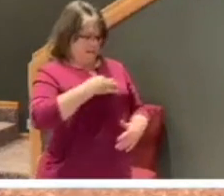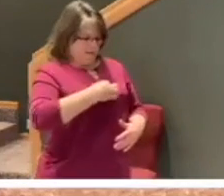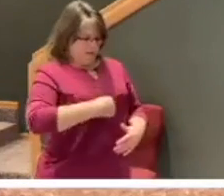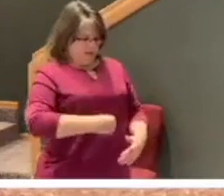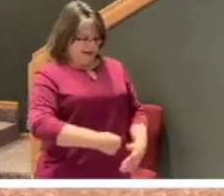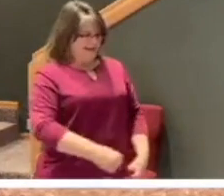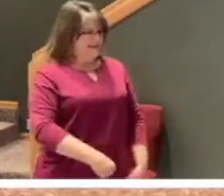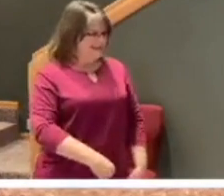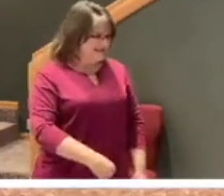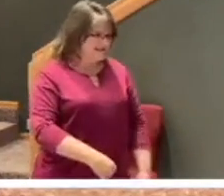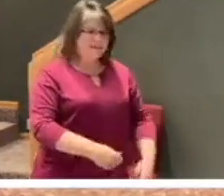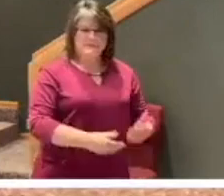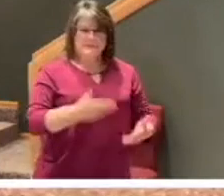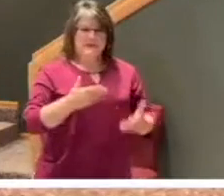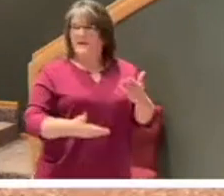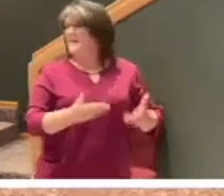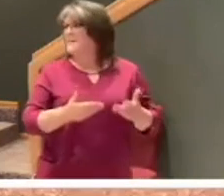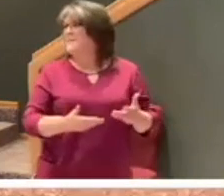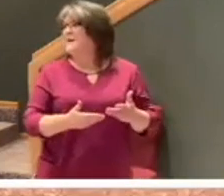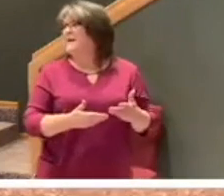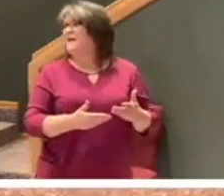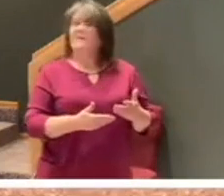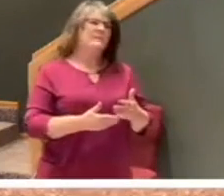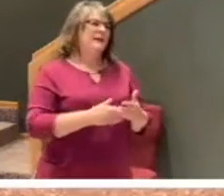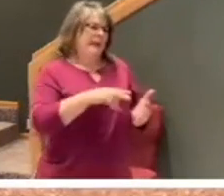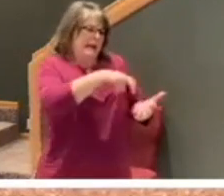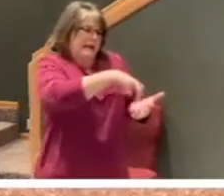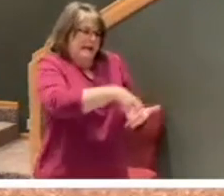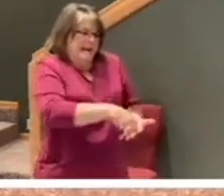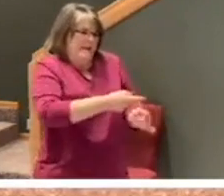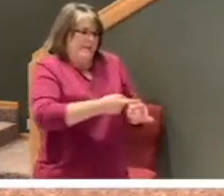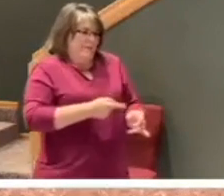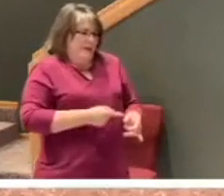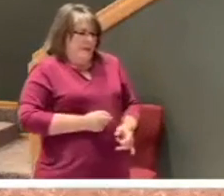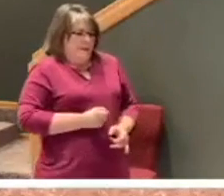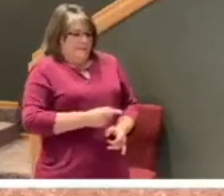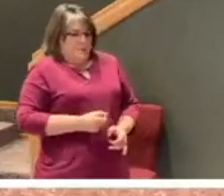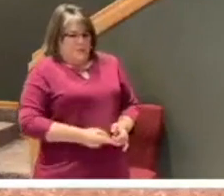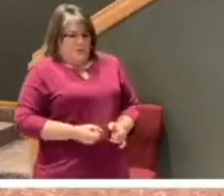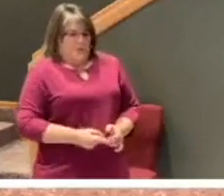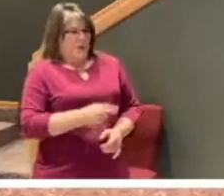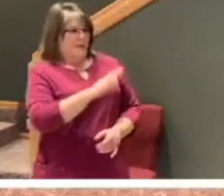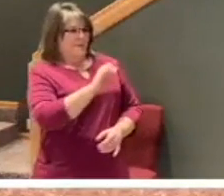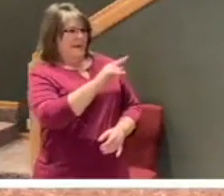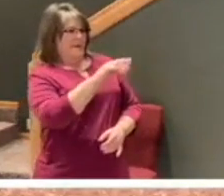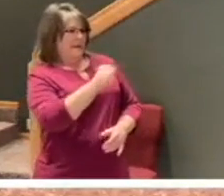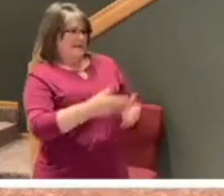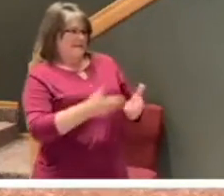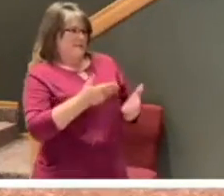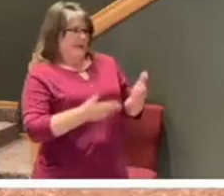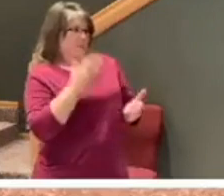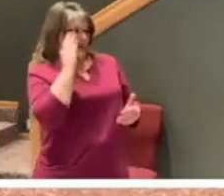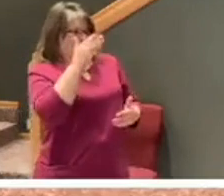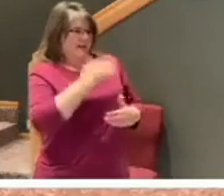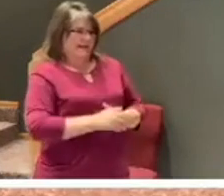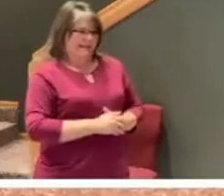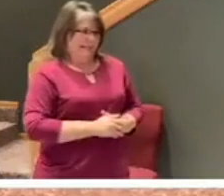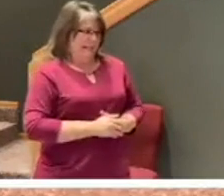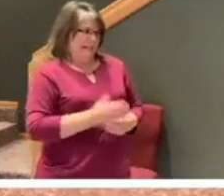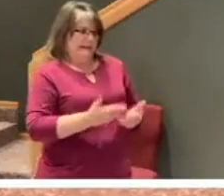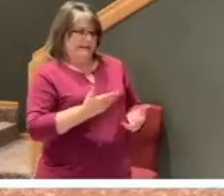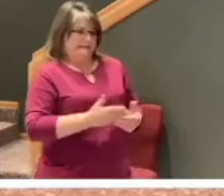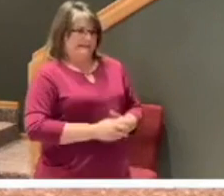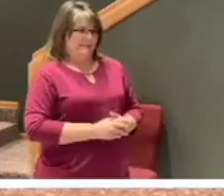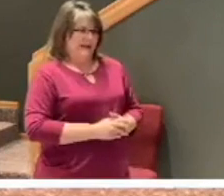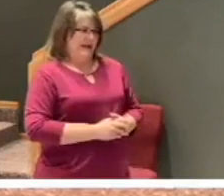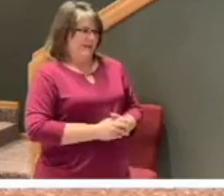just, like, you might have to do some, like Neo from the Matrix moves. You might have to be like, whoa, you know, like, because you might have a button flying at